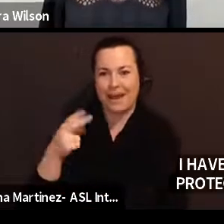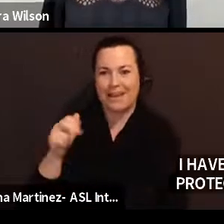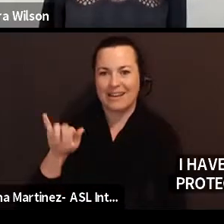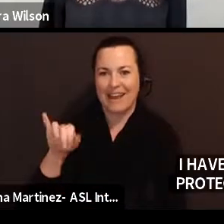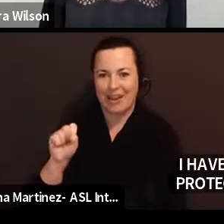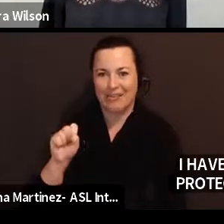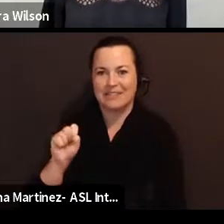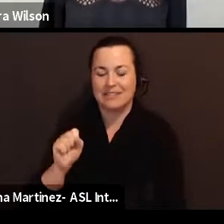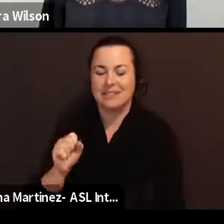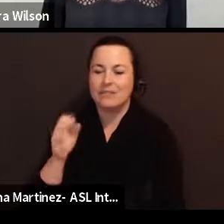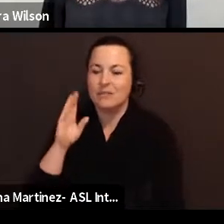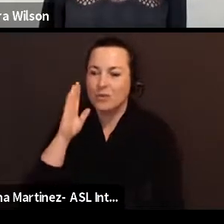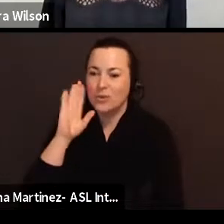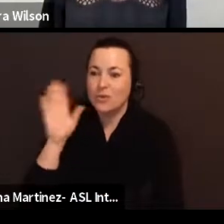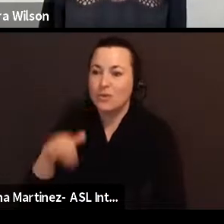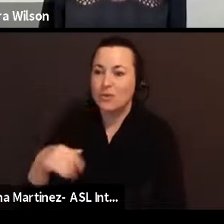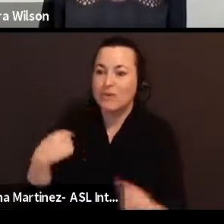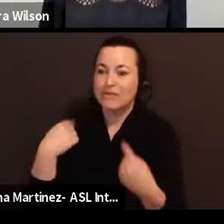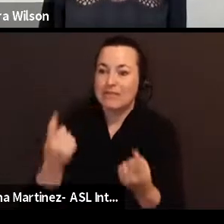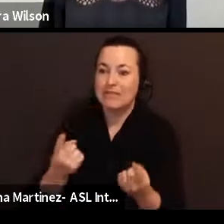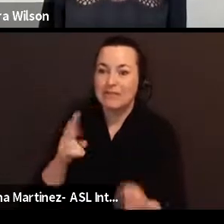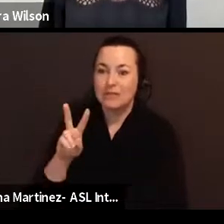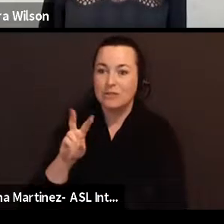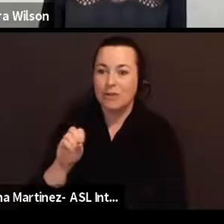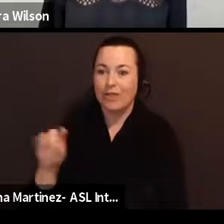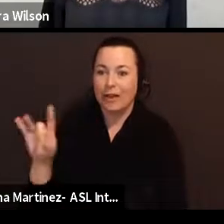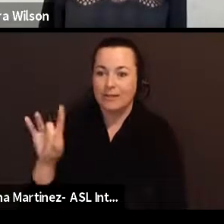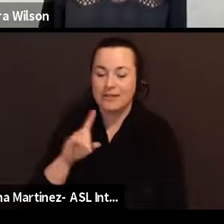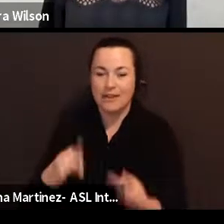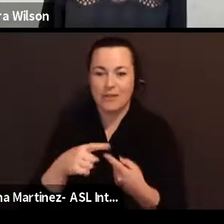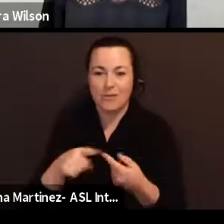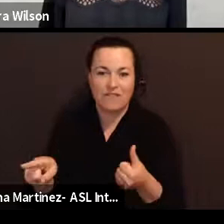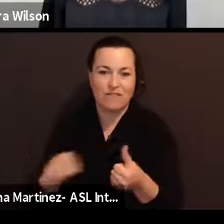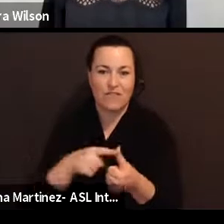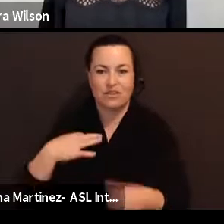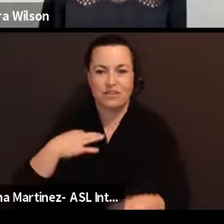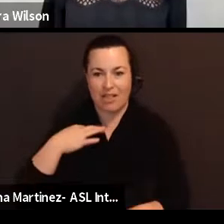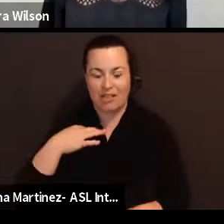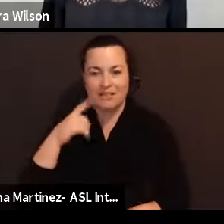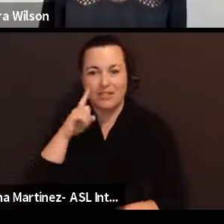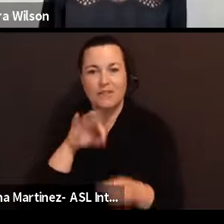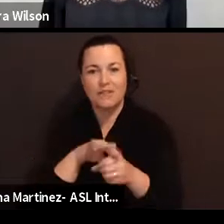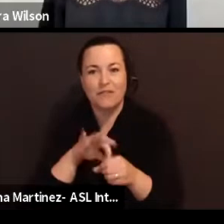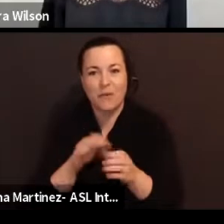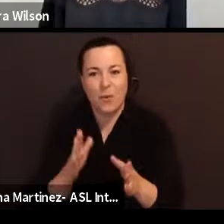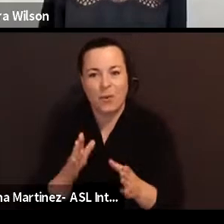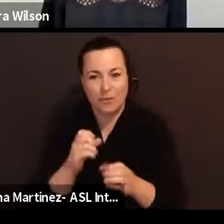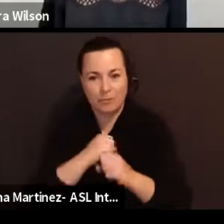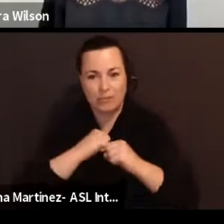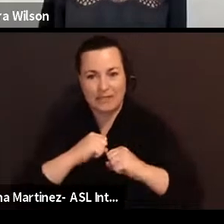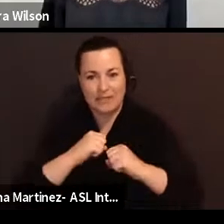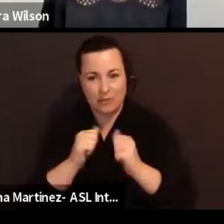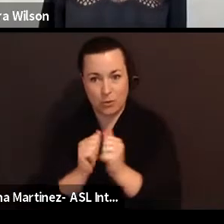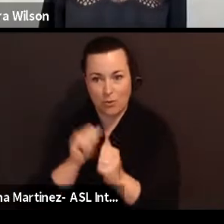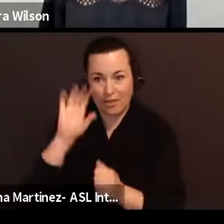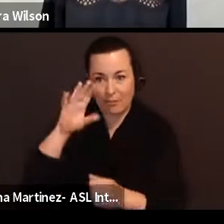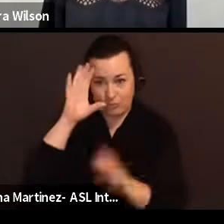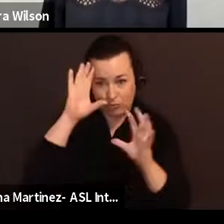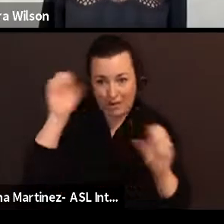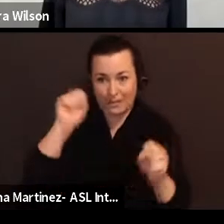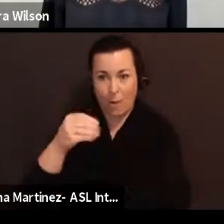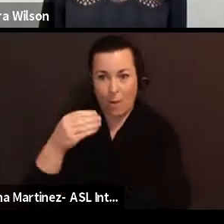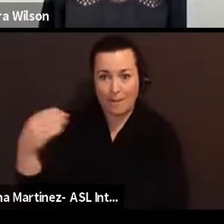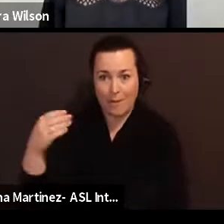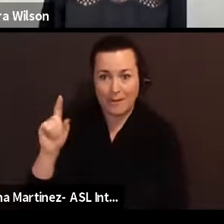Ever since 2008, when I first volunteered for voter protection with President Obama's first run as a